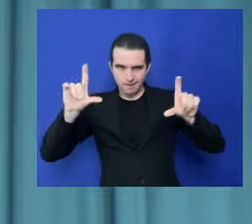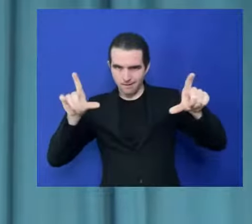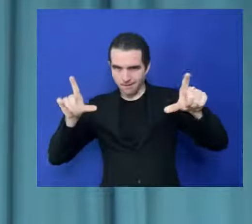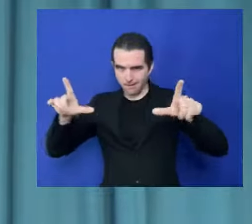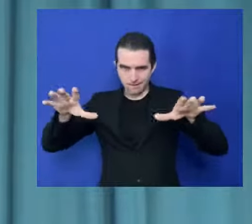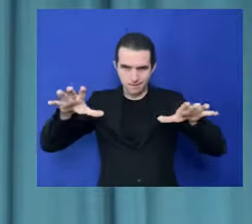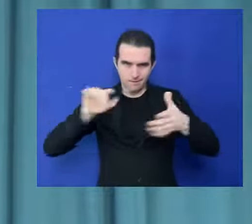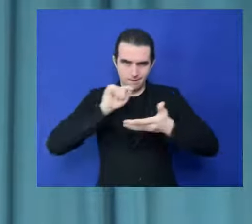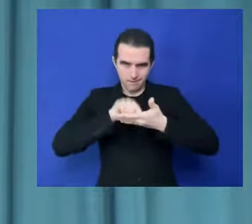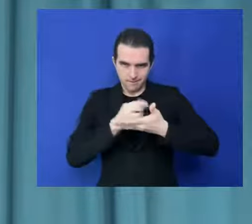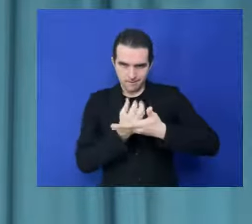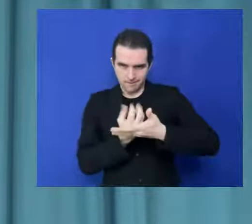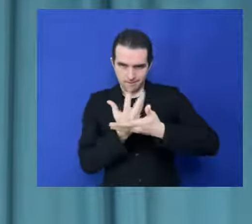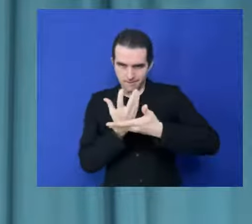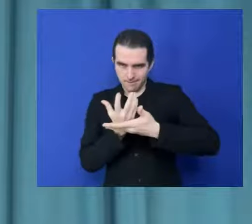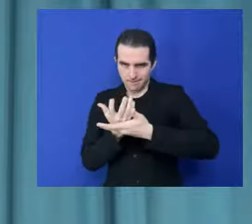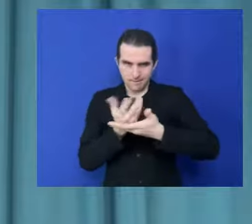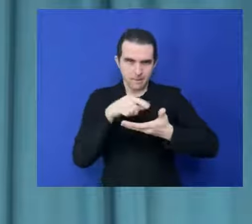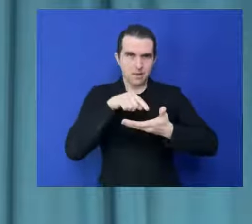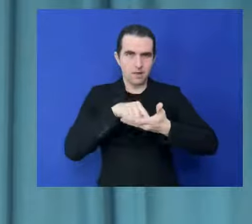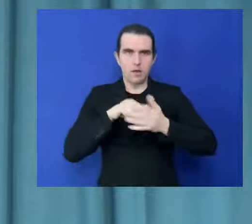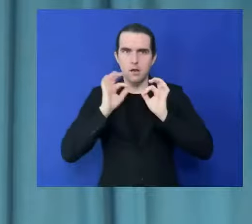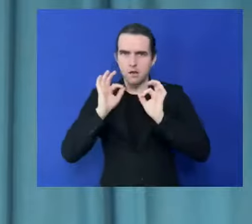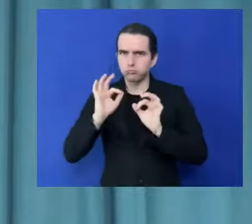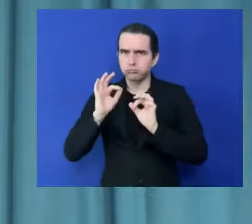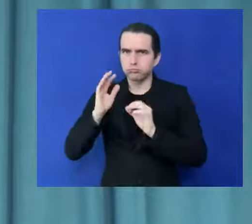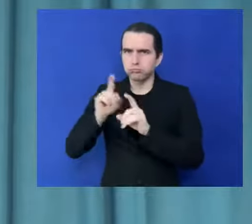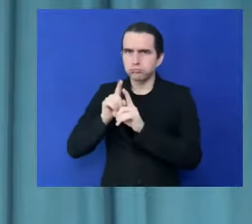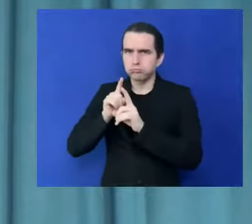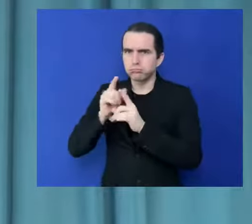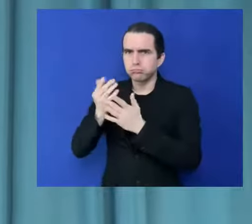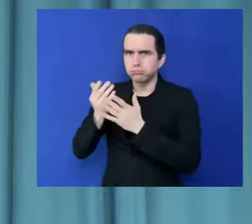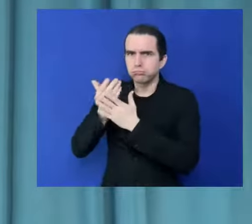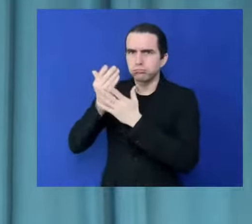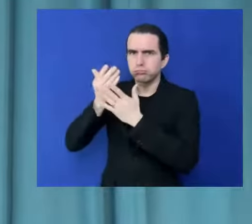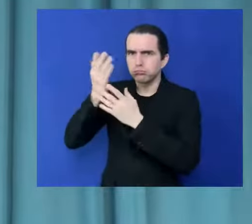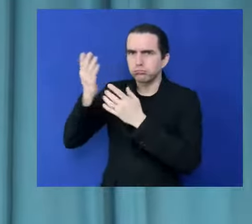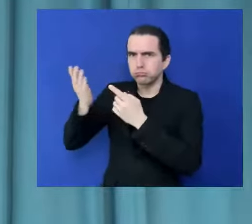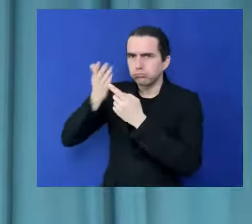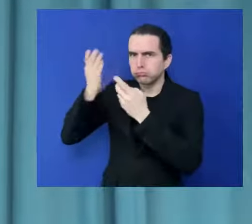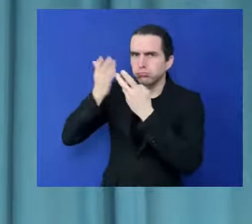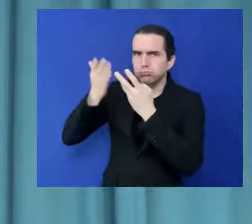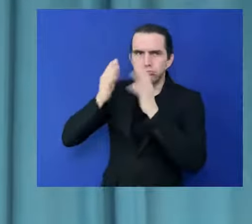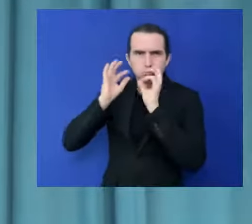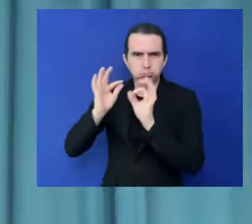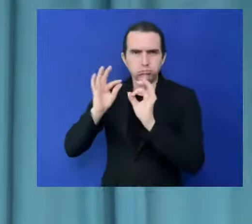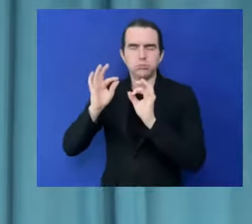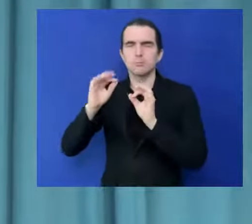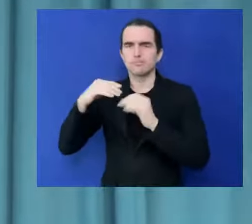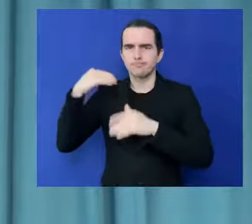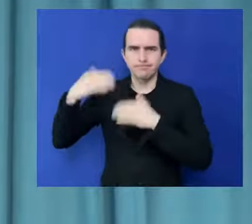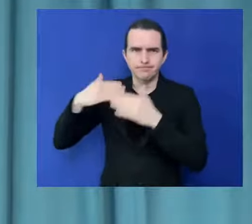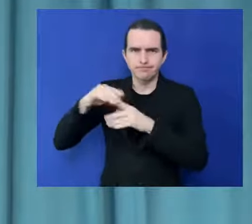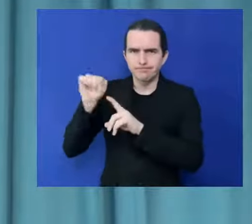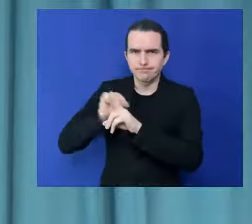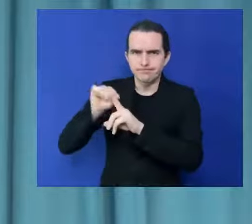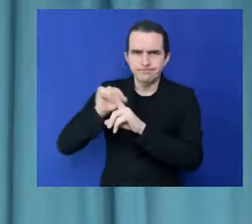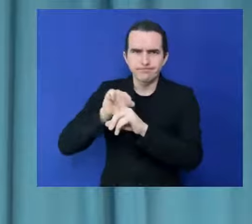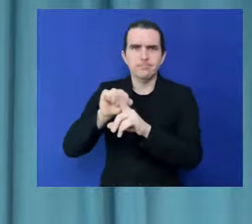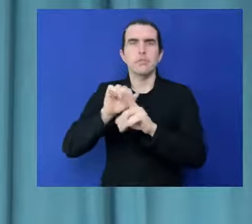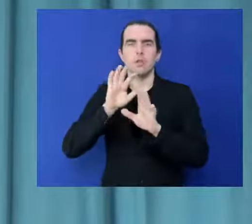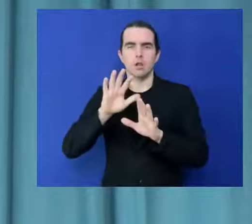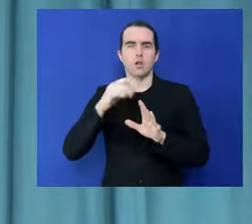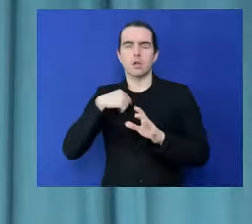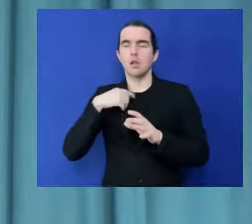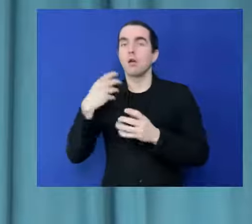if an escalator is out or an elevator is broken. They'll have that information live. So we can keep that up to